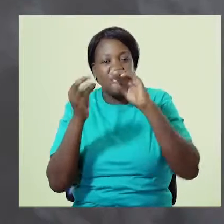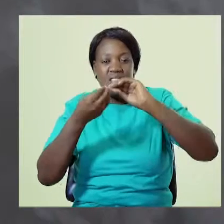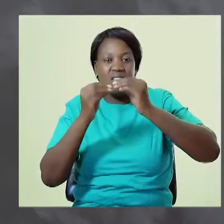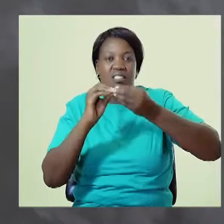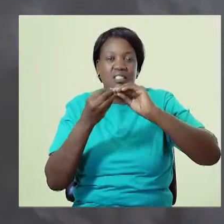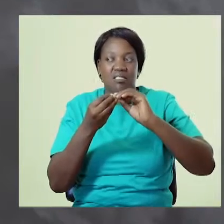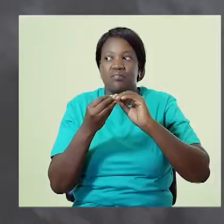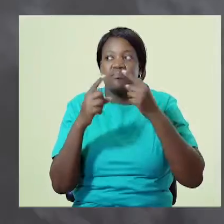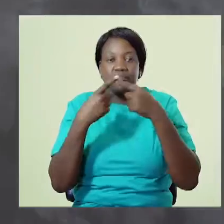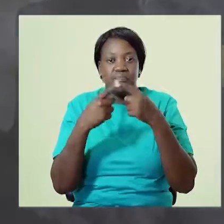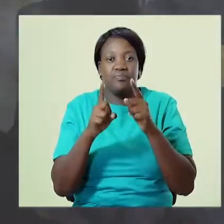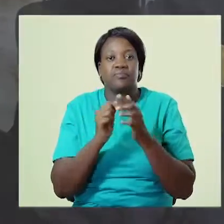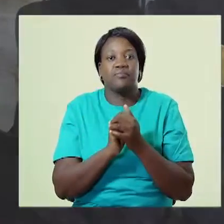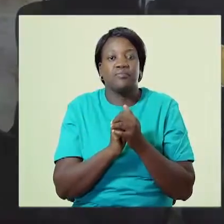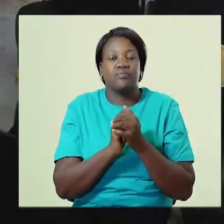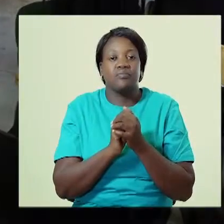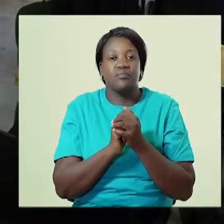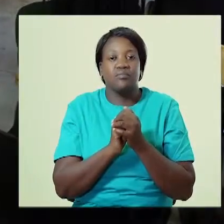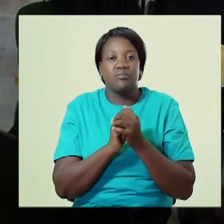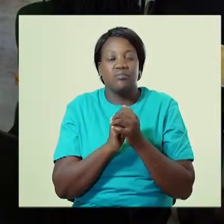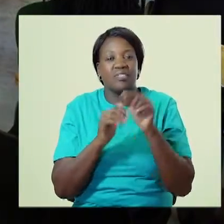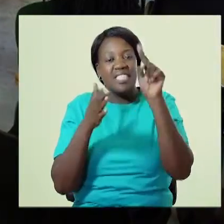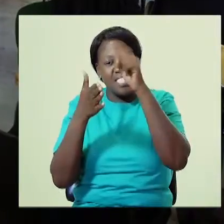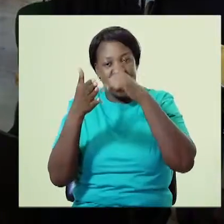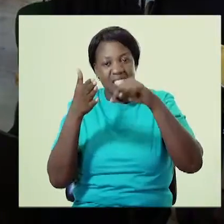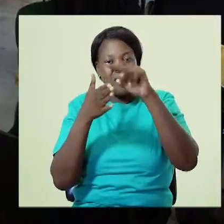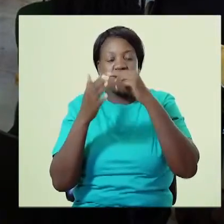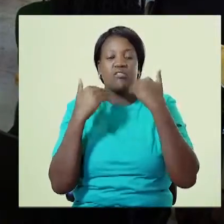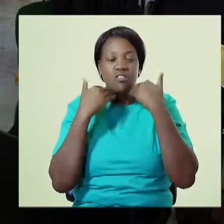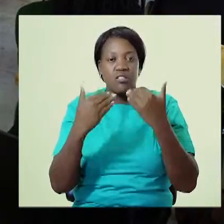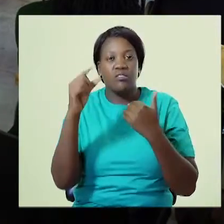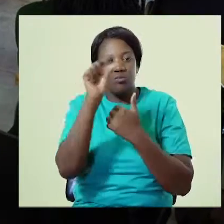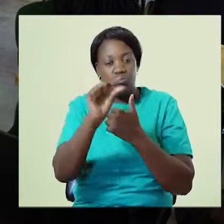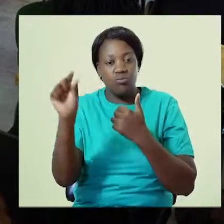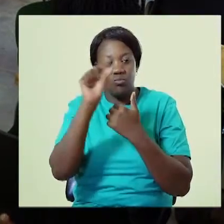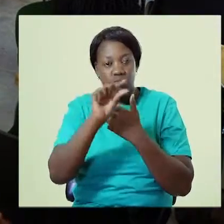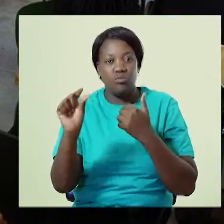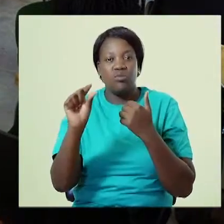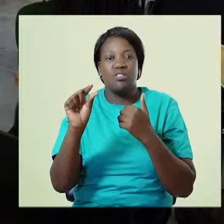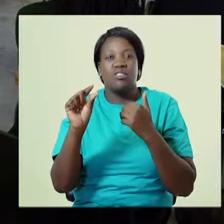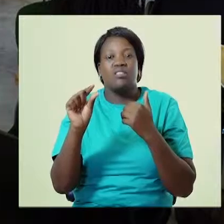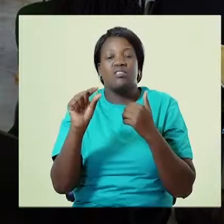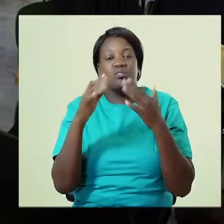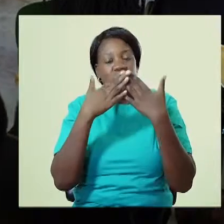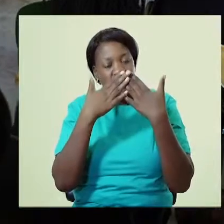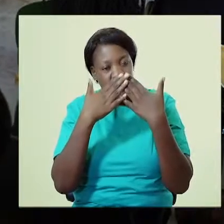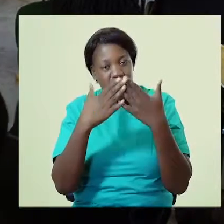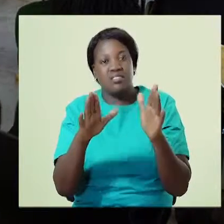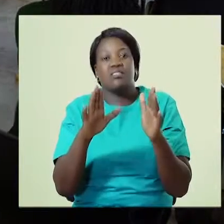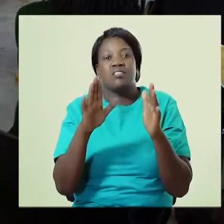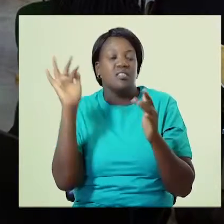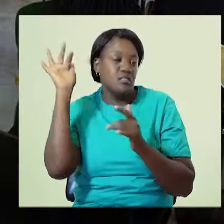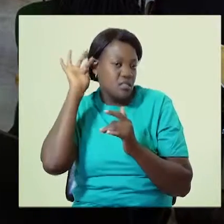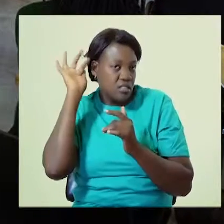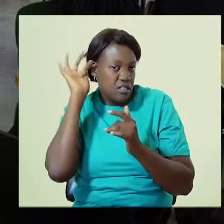number, etc. Circle the keywords, clue or trigger words, and when the reading or tape starts, you should